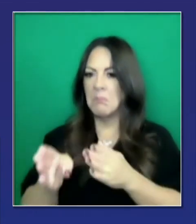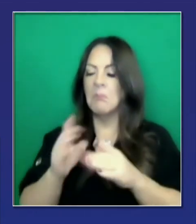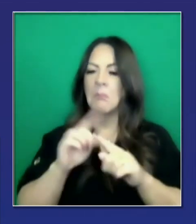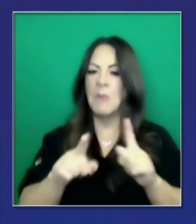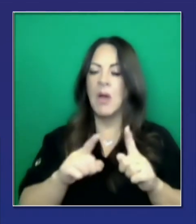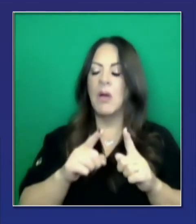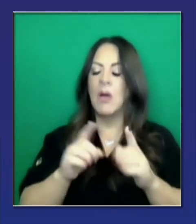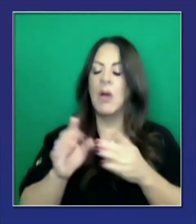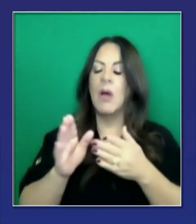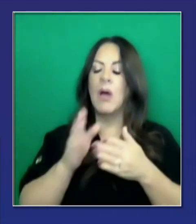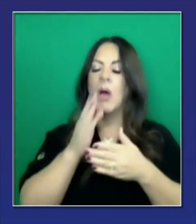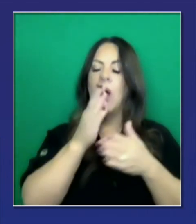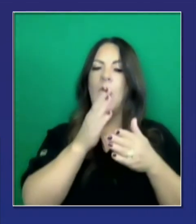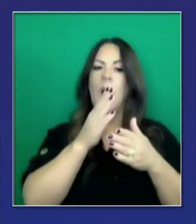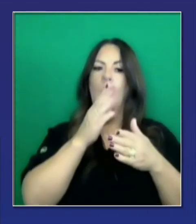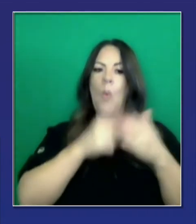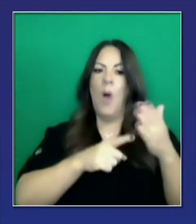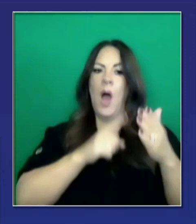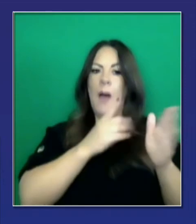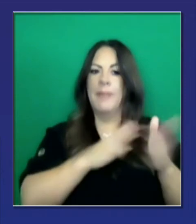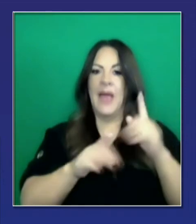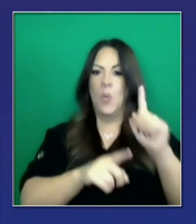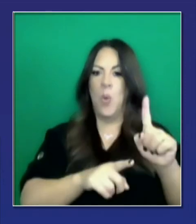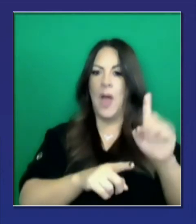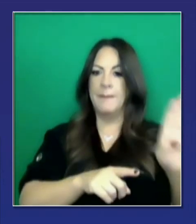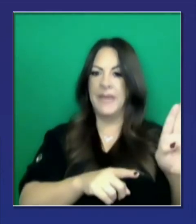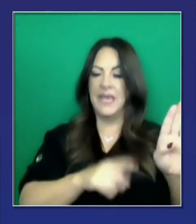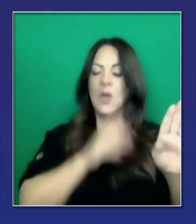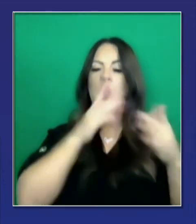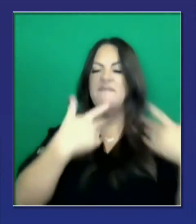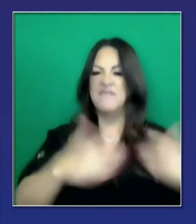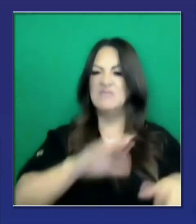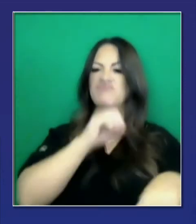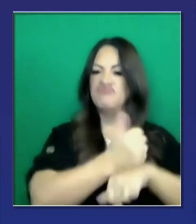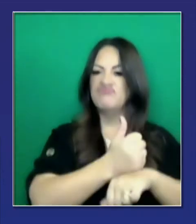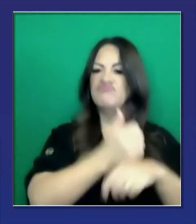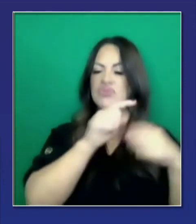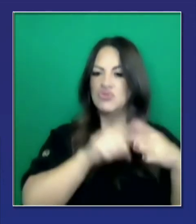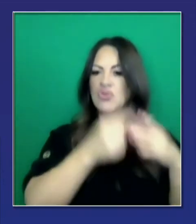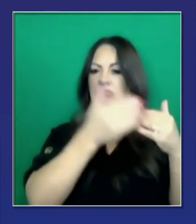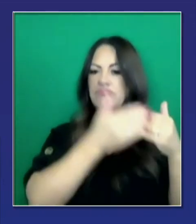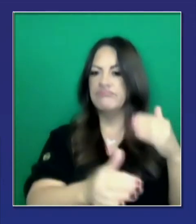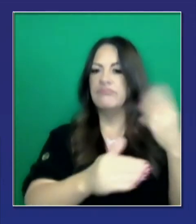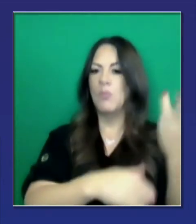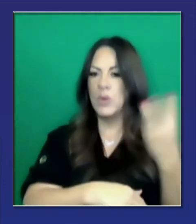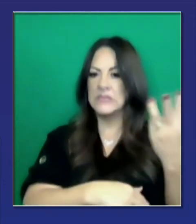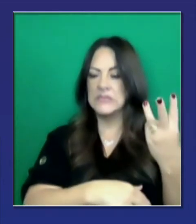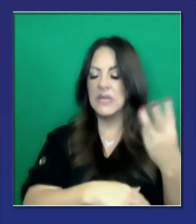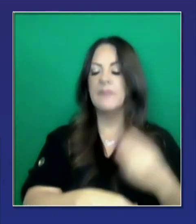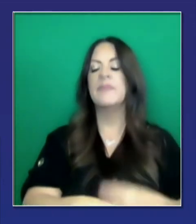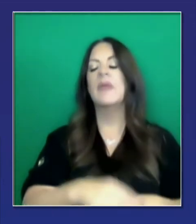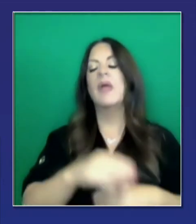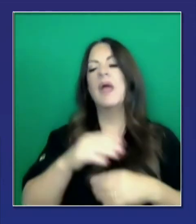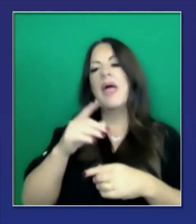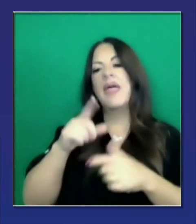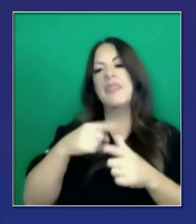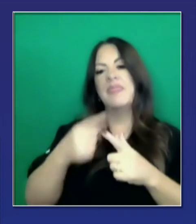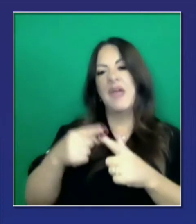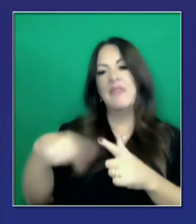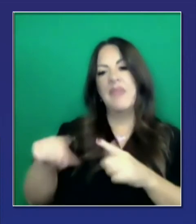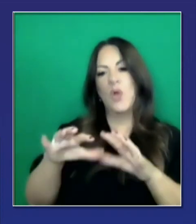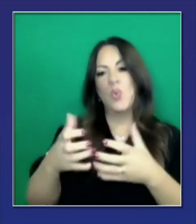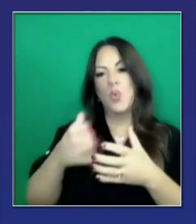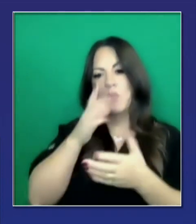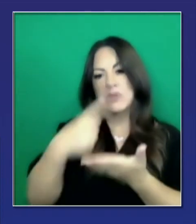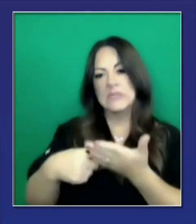Plan 1B should be locked down on Wednesday. Plan 1C will be discussed. That's the next phase,